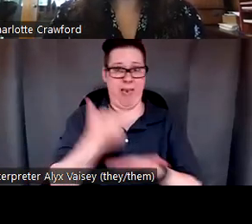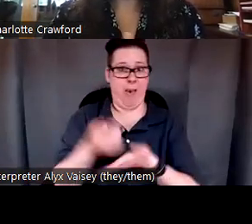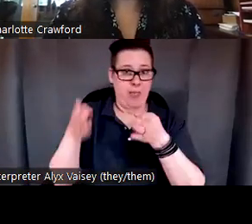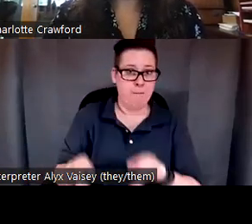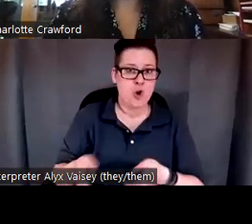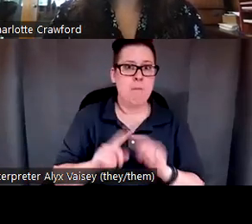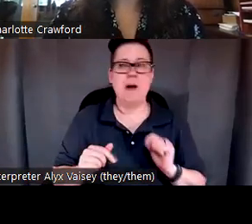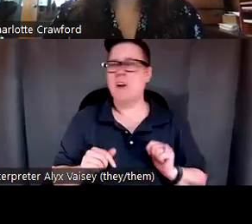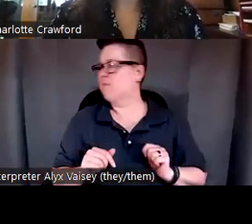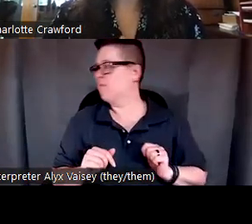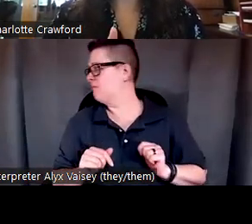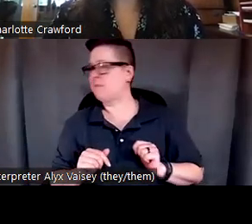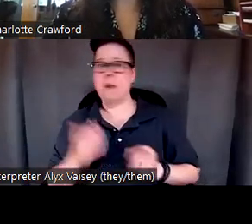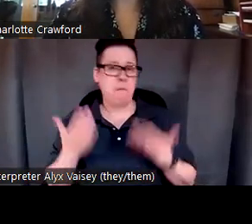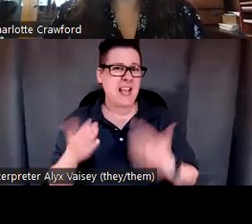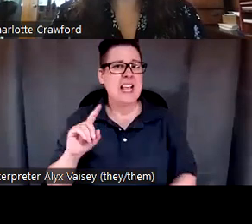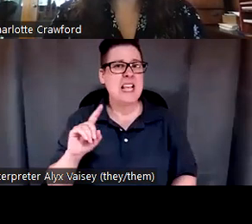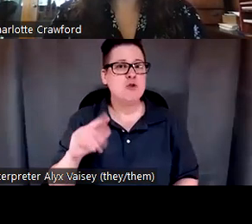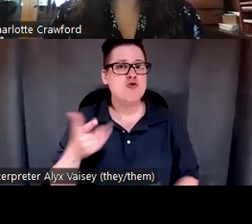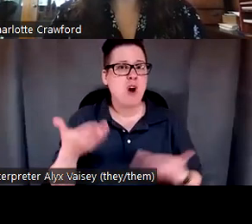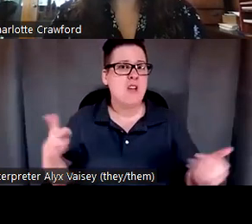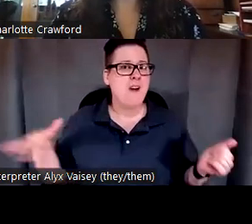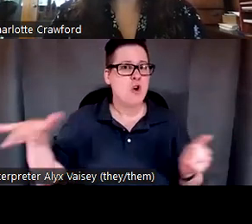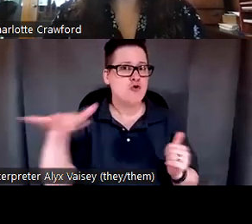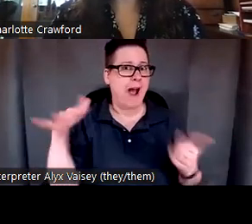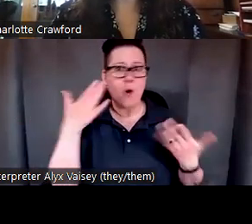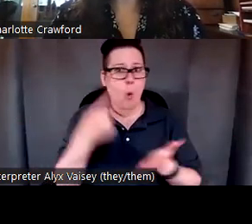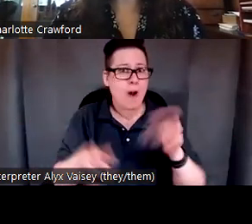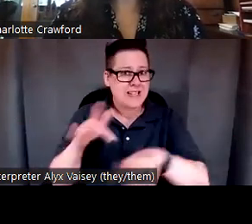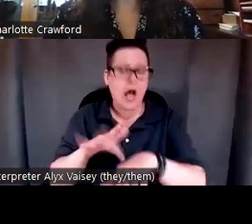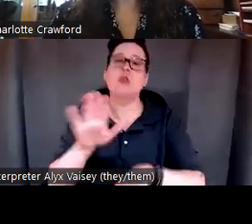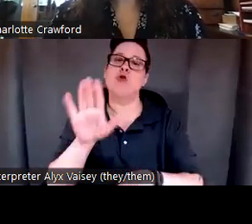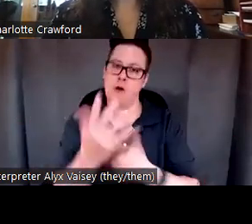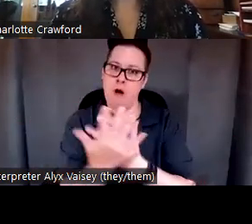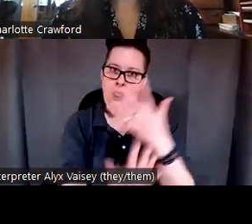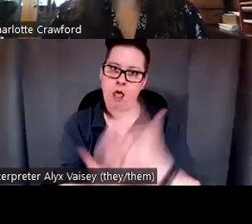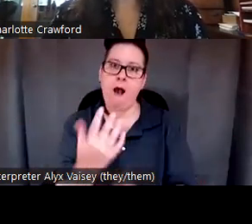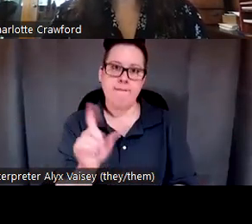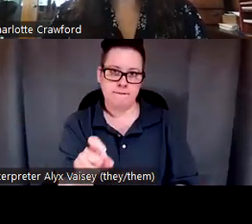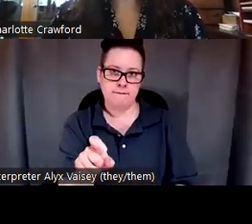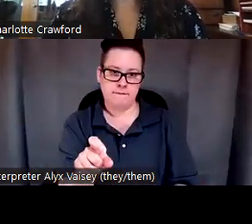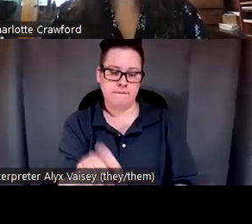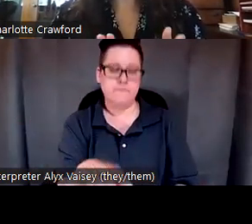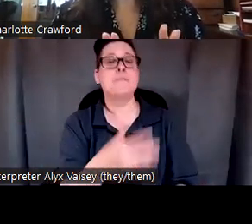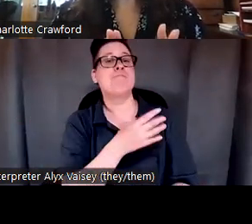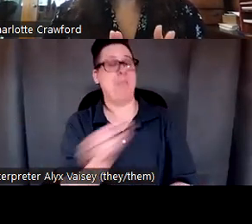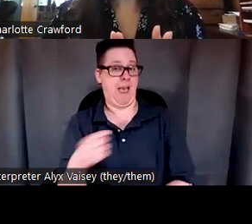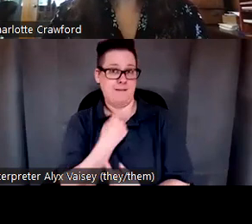be, drug paraphernalia and whatnot. You never know what you're getting into. Always wear gloves when you go in. And I also tell